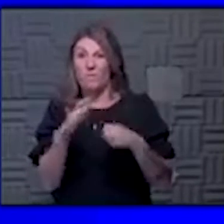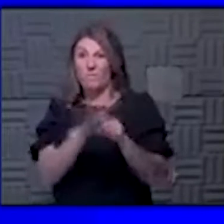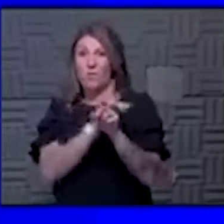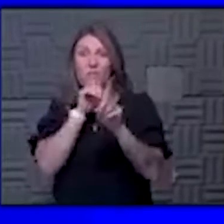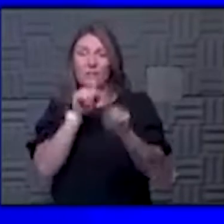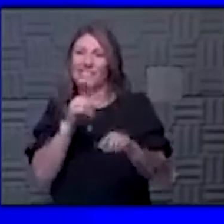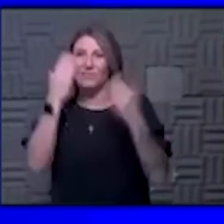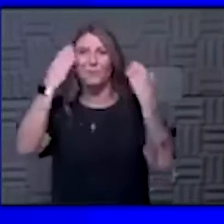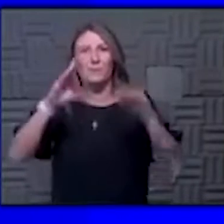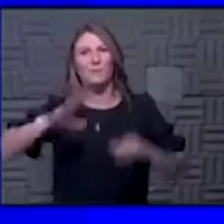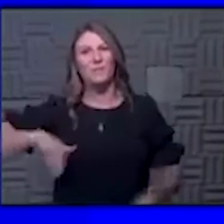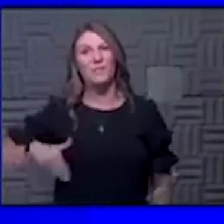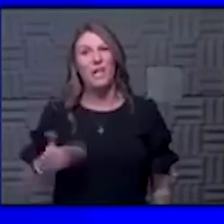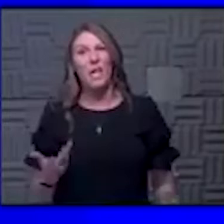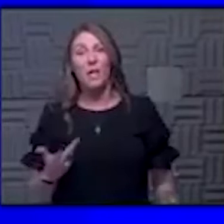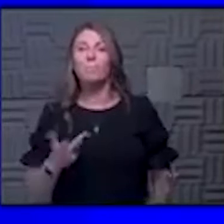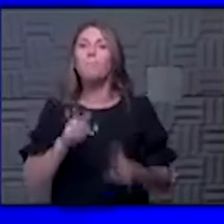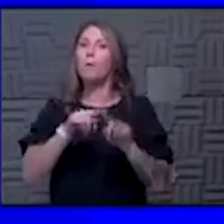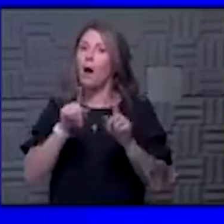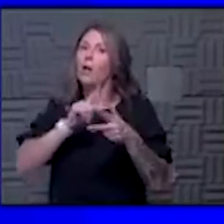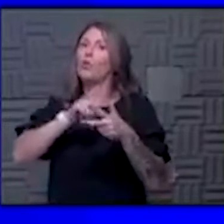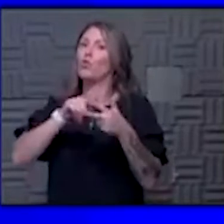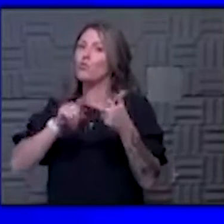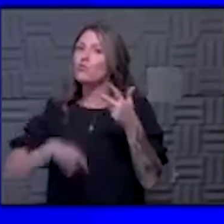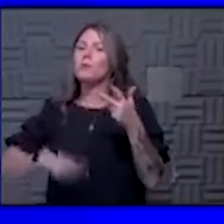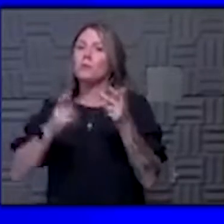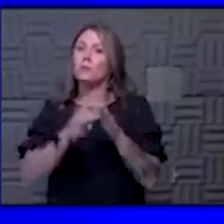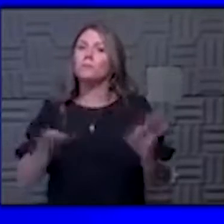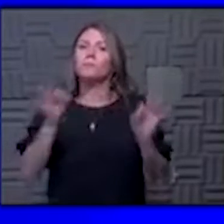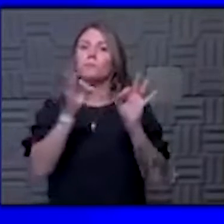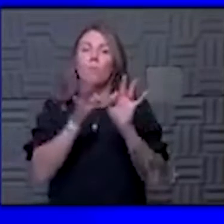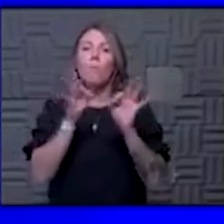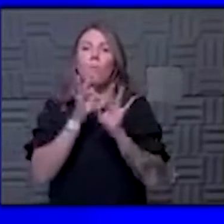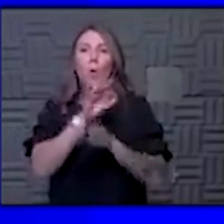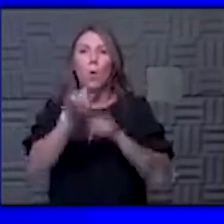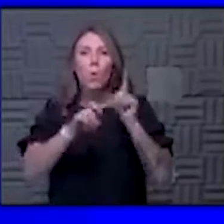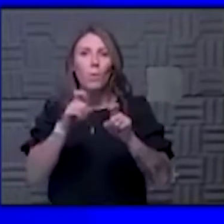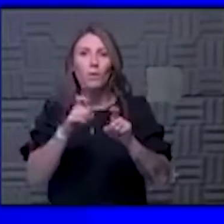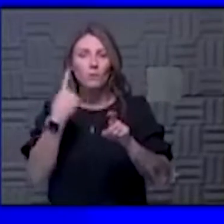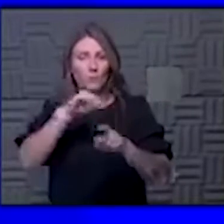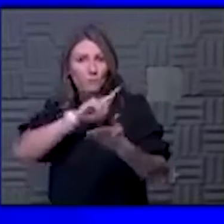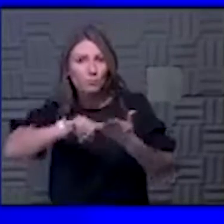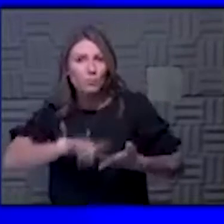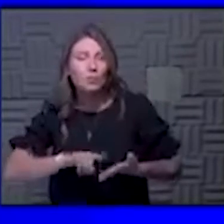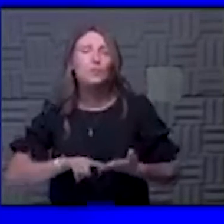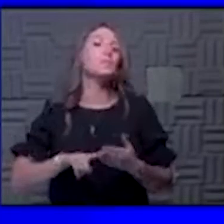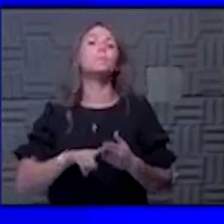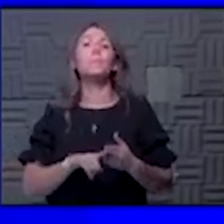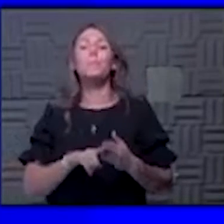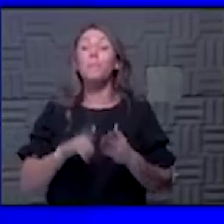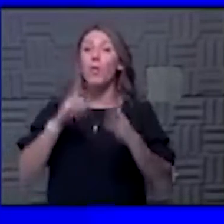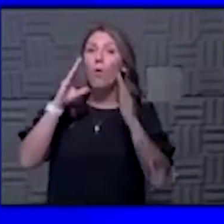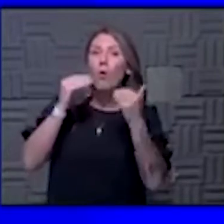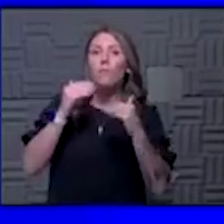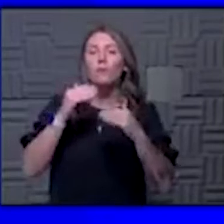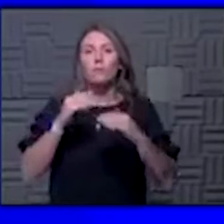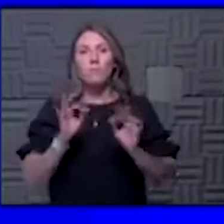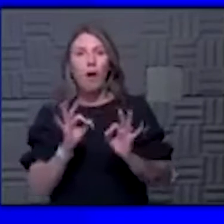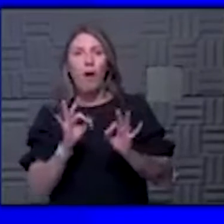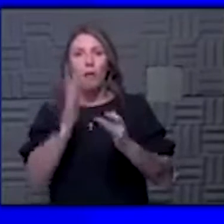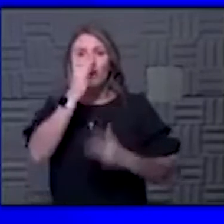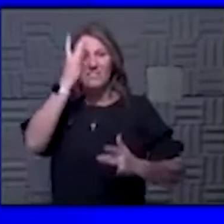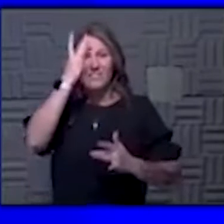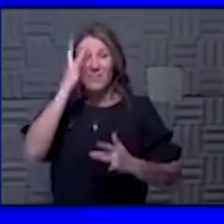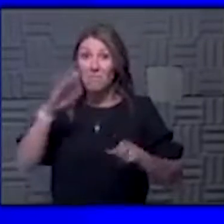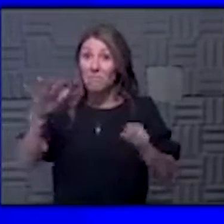major questions that we are looking for. Again, we hope that you will have more mild disease. That's the whole point of it. Will it protect you against full infection?